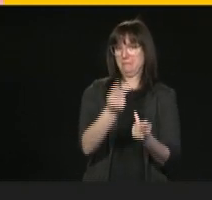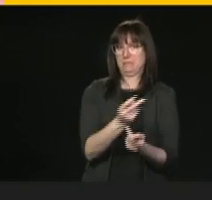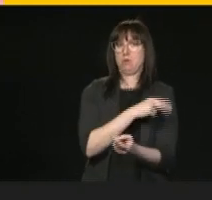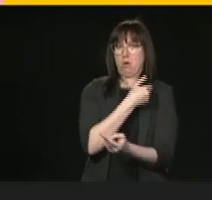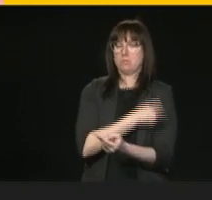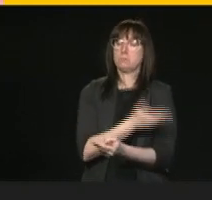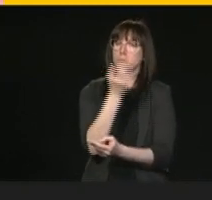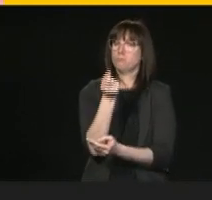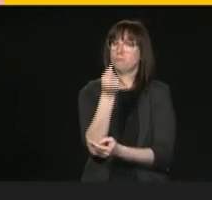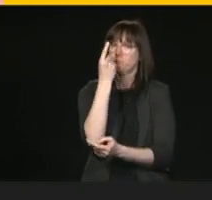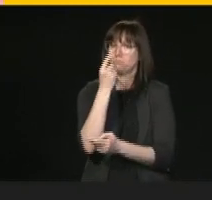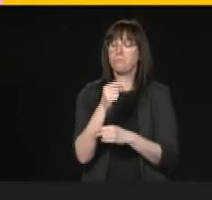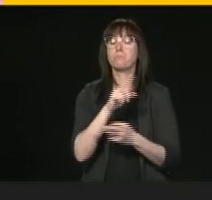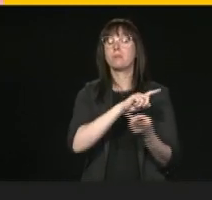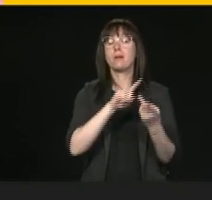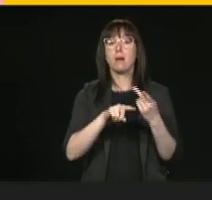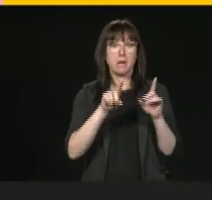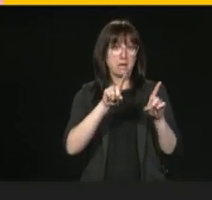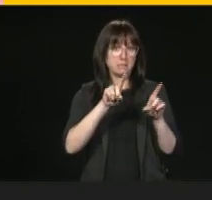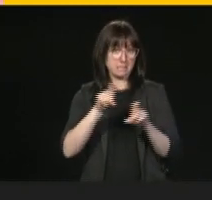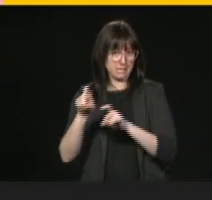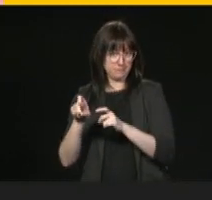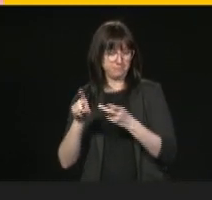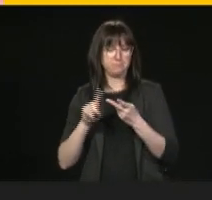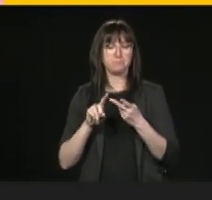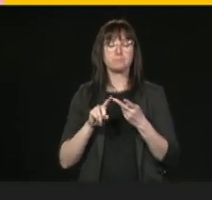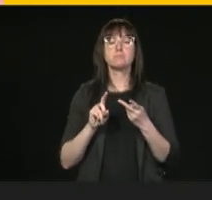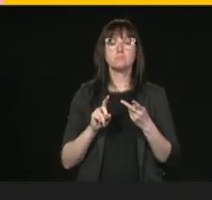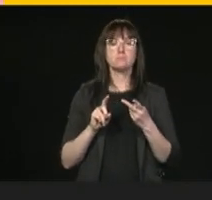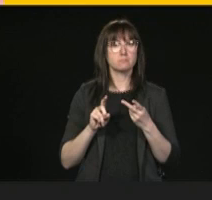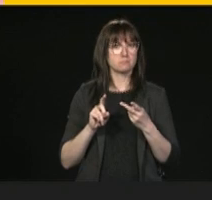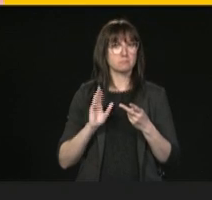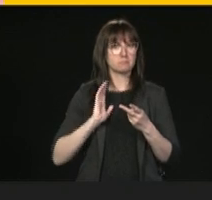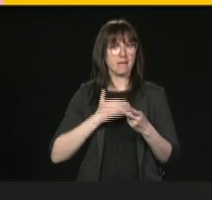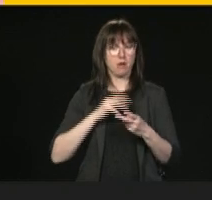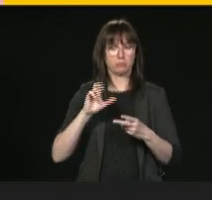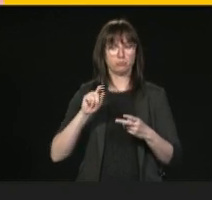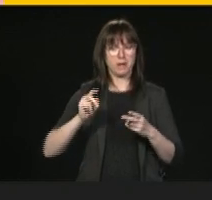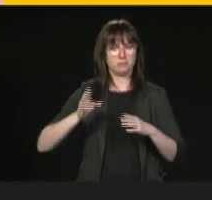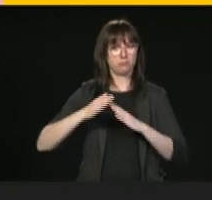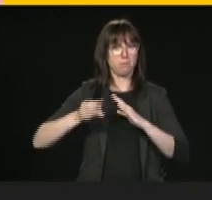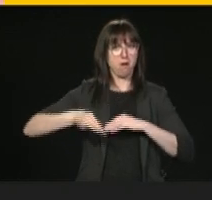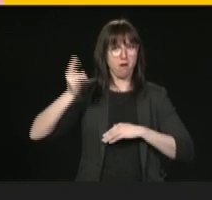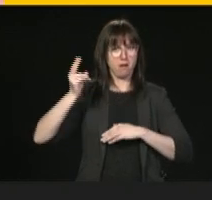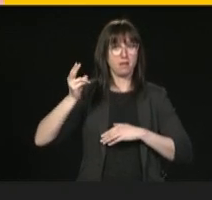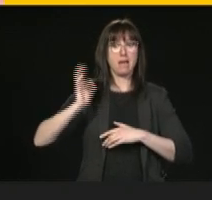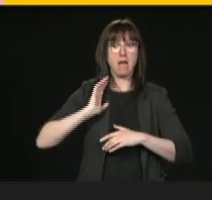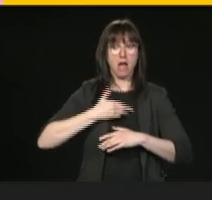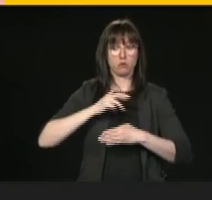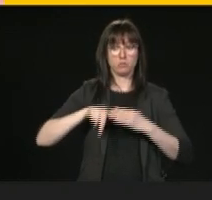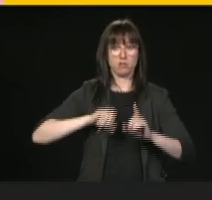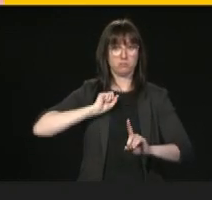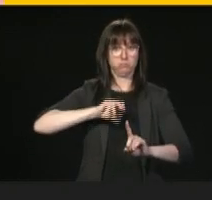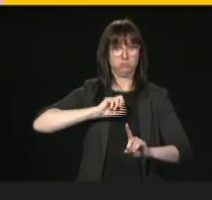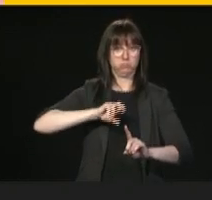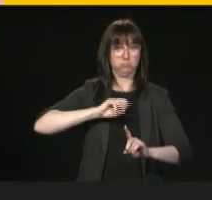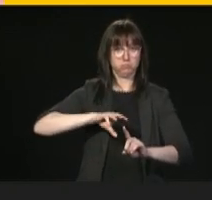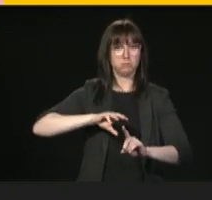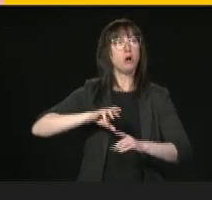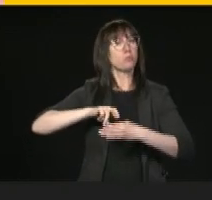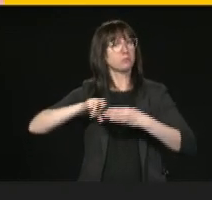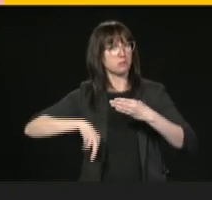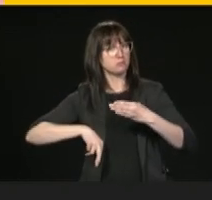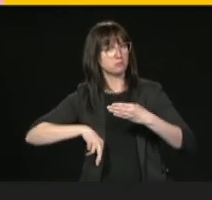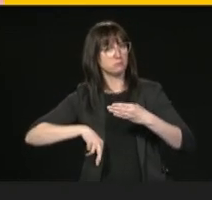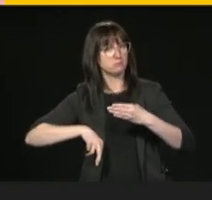testing, we have one of the highest testing rates, and the results I've been giving you are the testing results. So we know there are a lot of tests that are